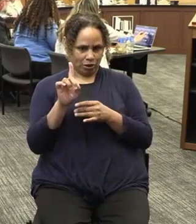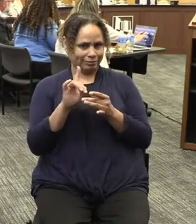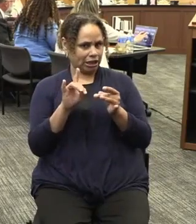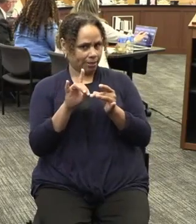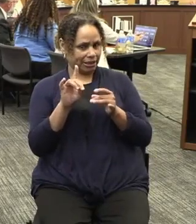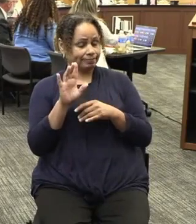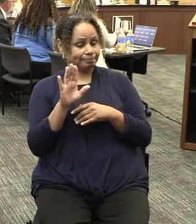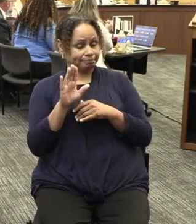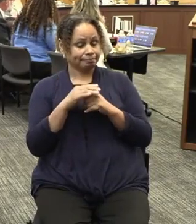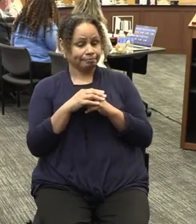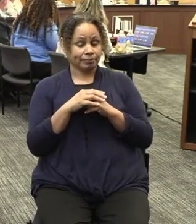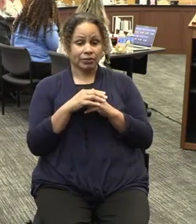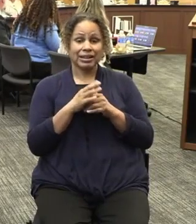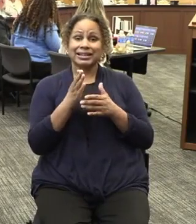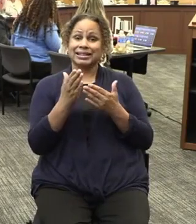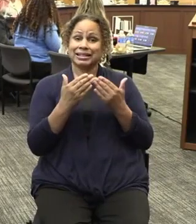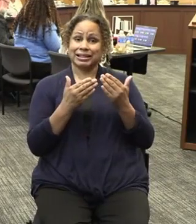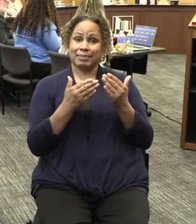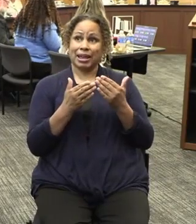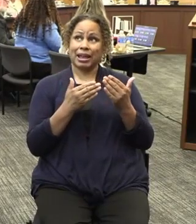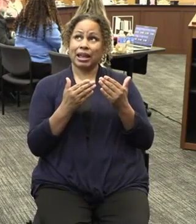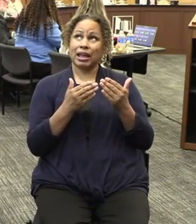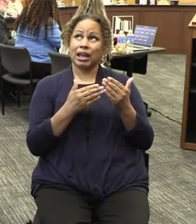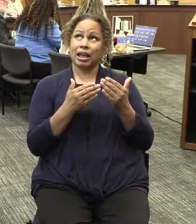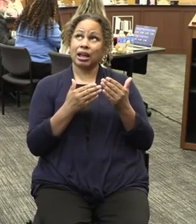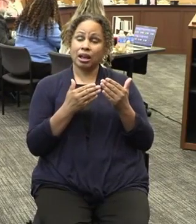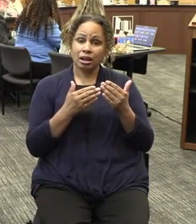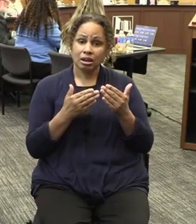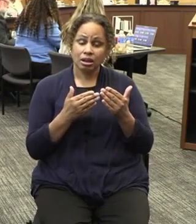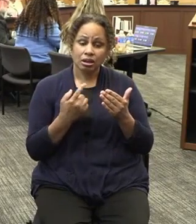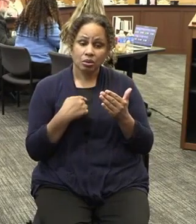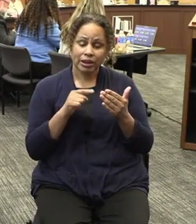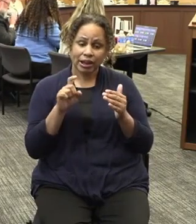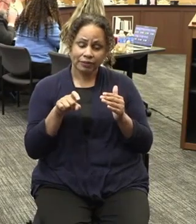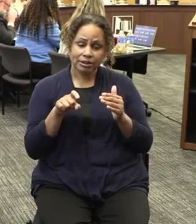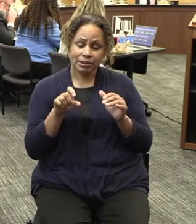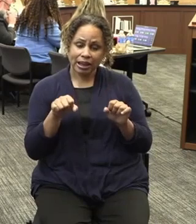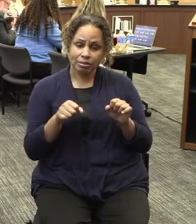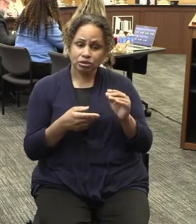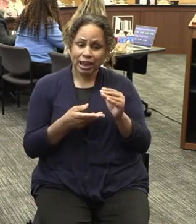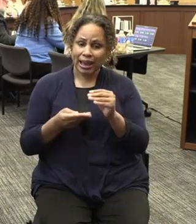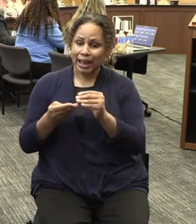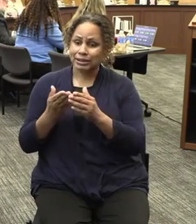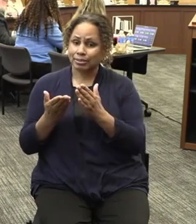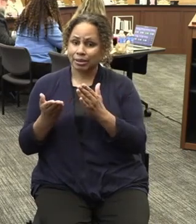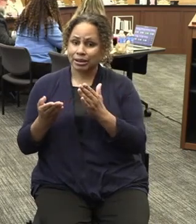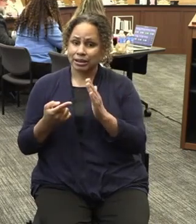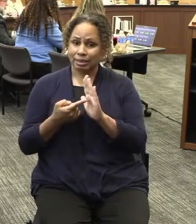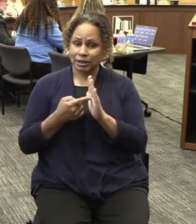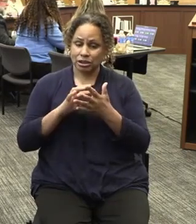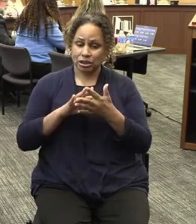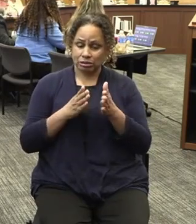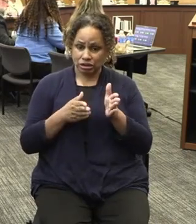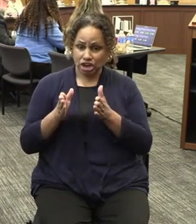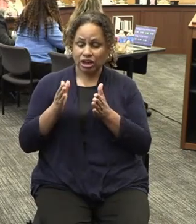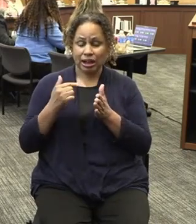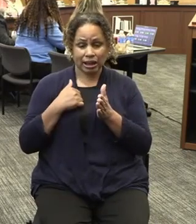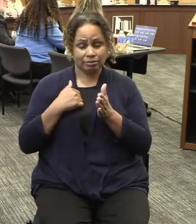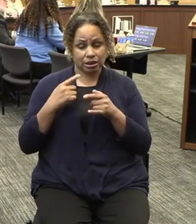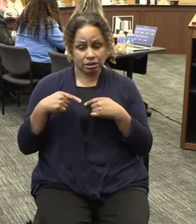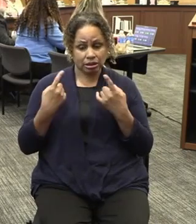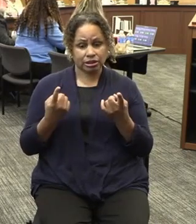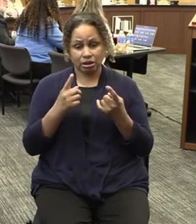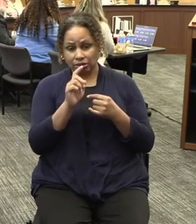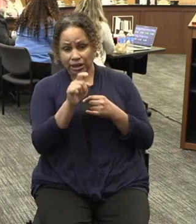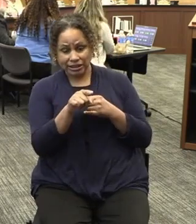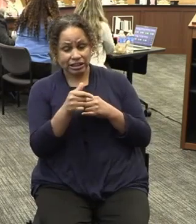say. There's somehow that we as trustees have to be able to get some things on this agenda. And I've been asking several times for the conflict of interest